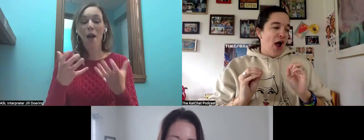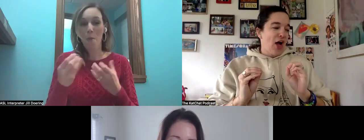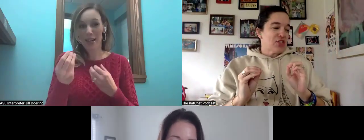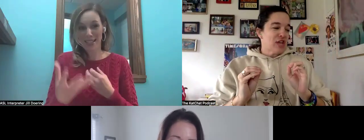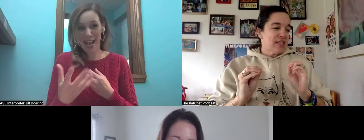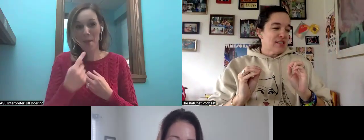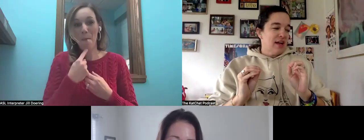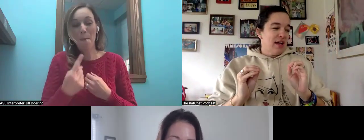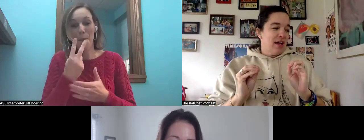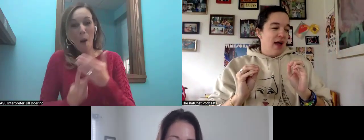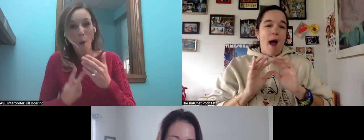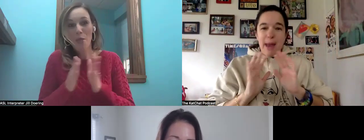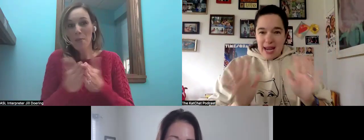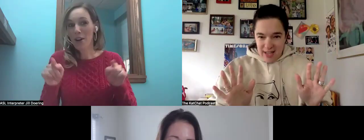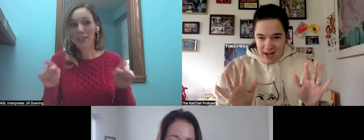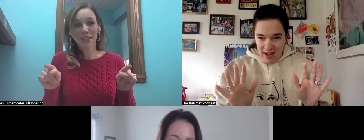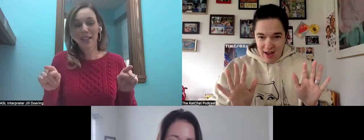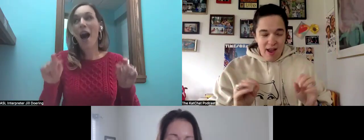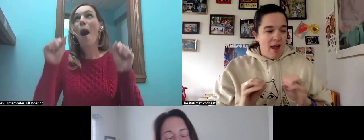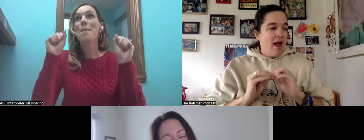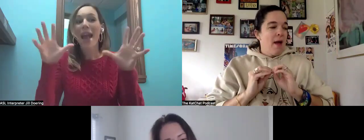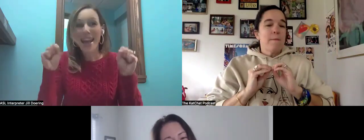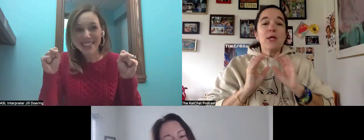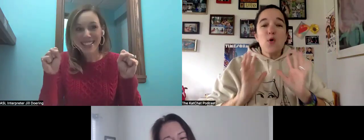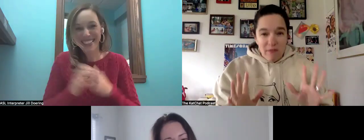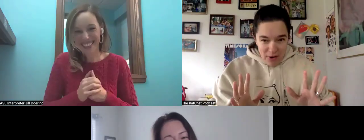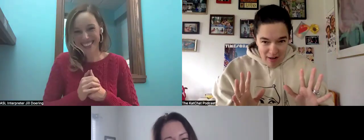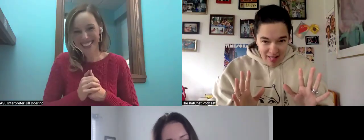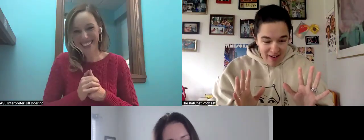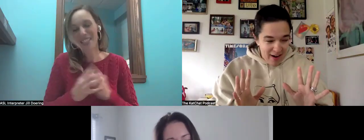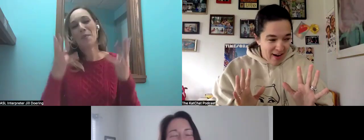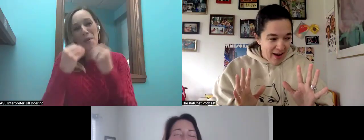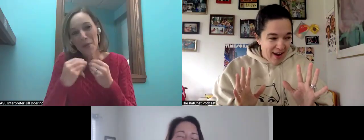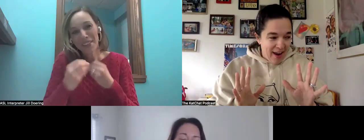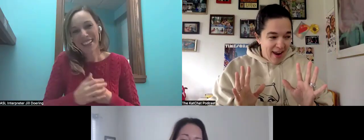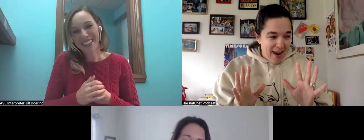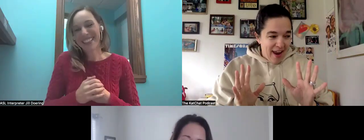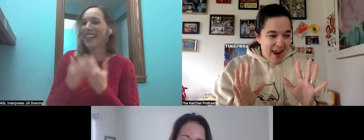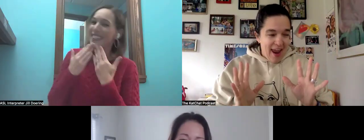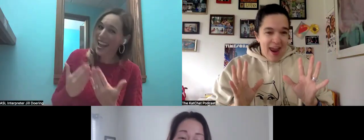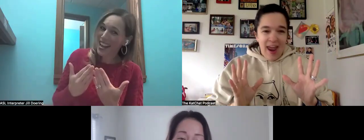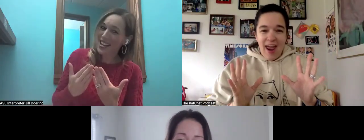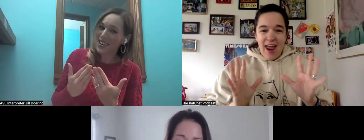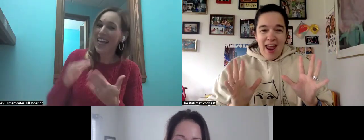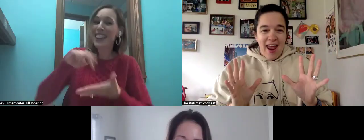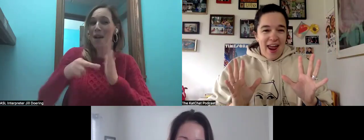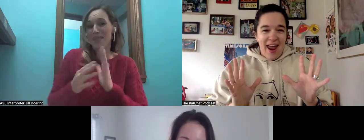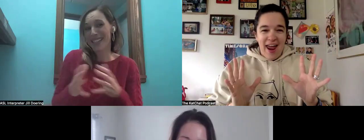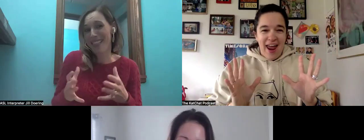books are just amazing. Thank, Beautiful. thank you. That means a